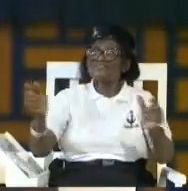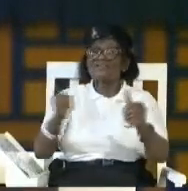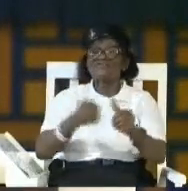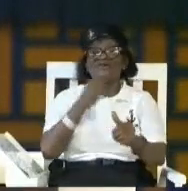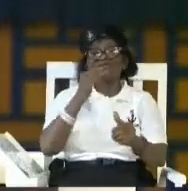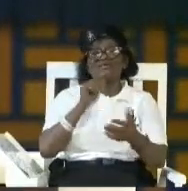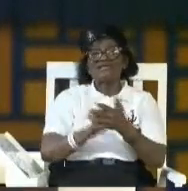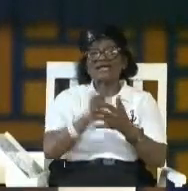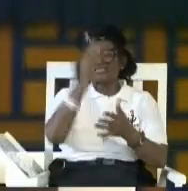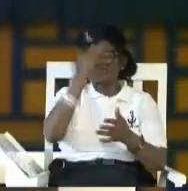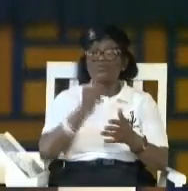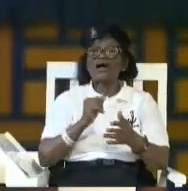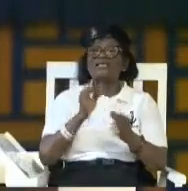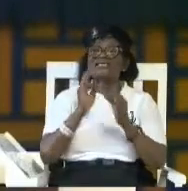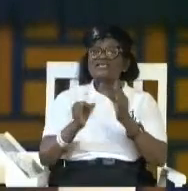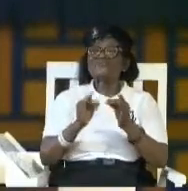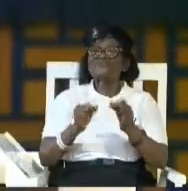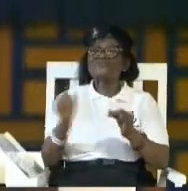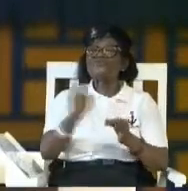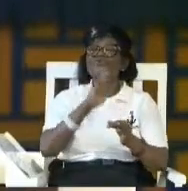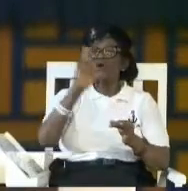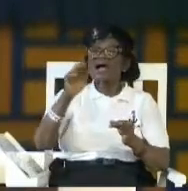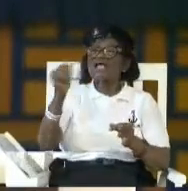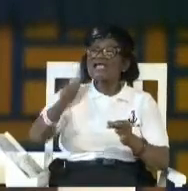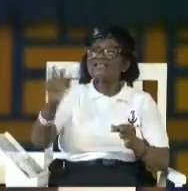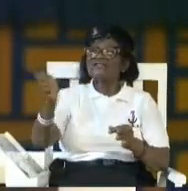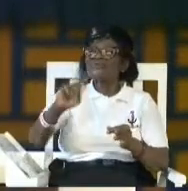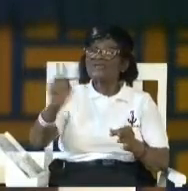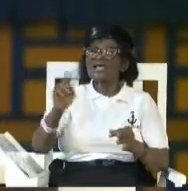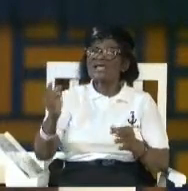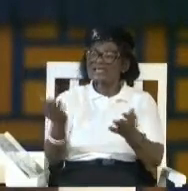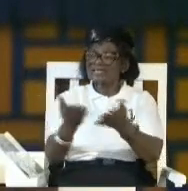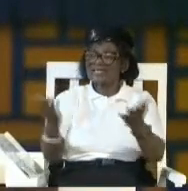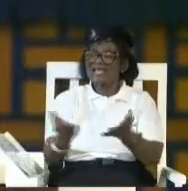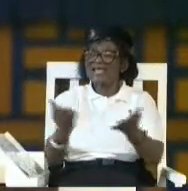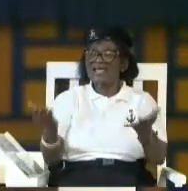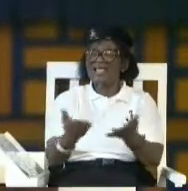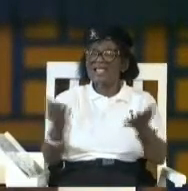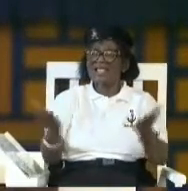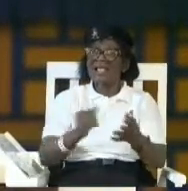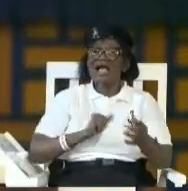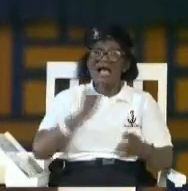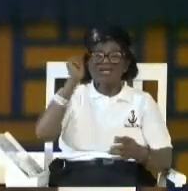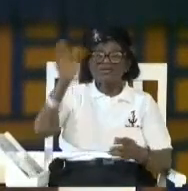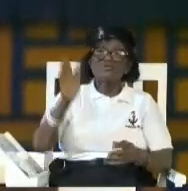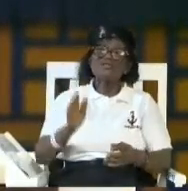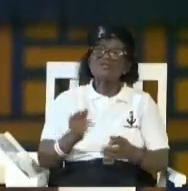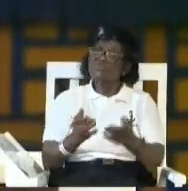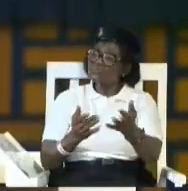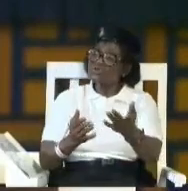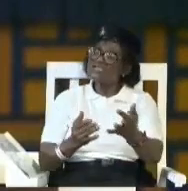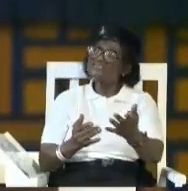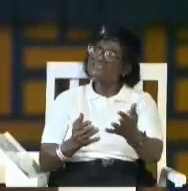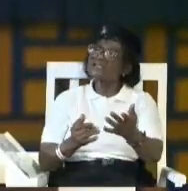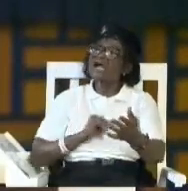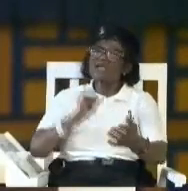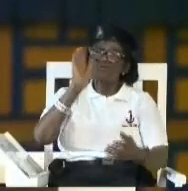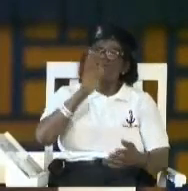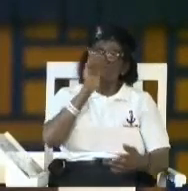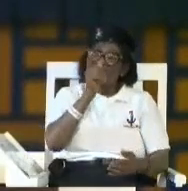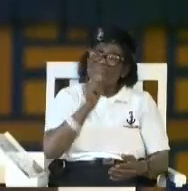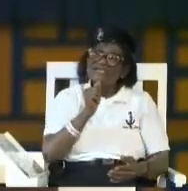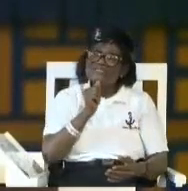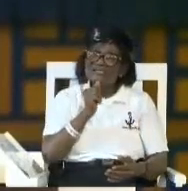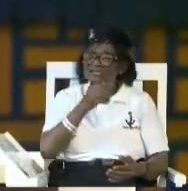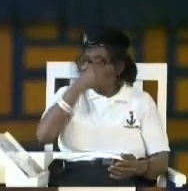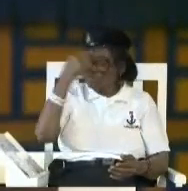That's why if you are anywhere in this auditorium, I'm going to wait. I'll be patient because this